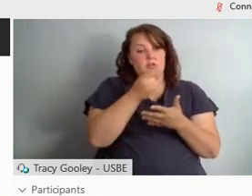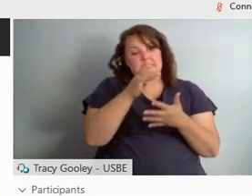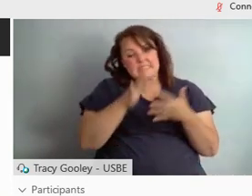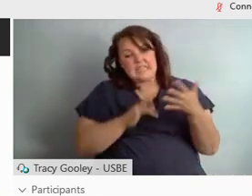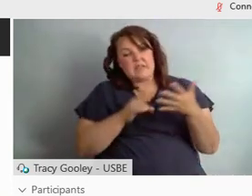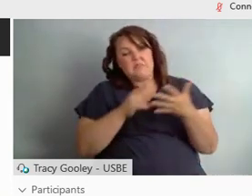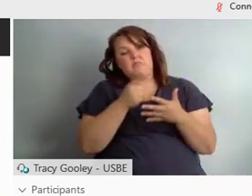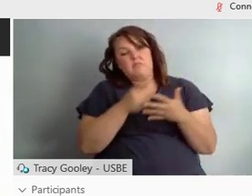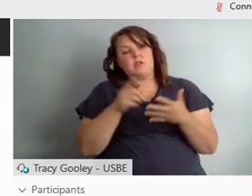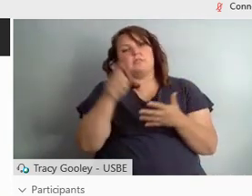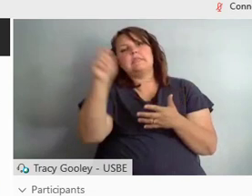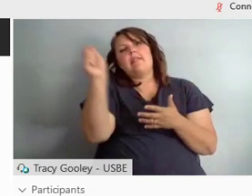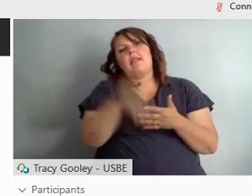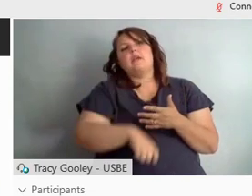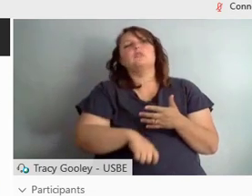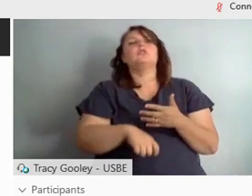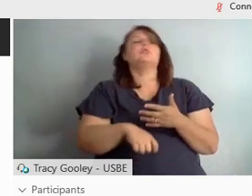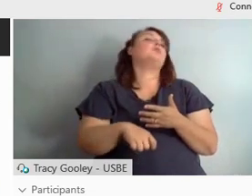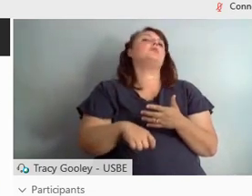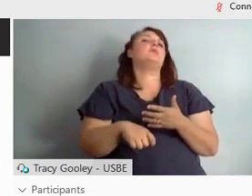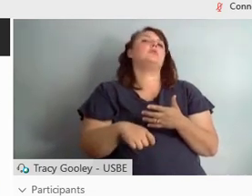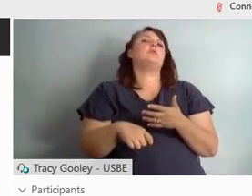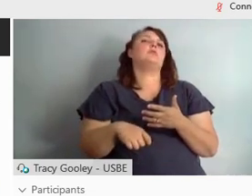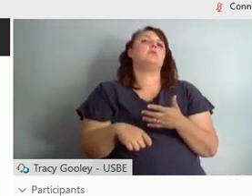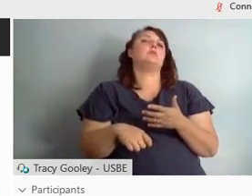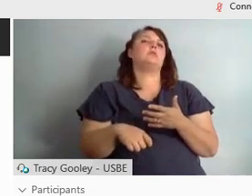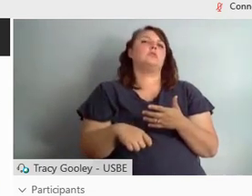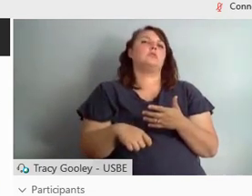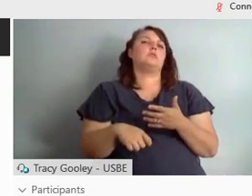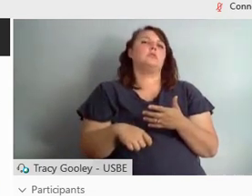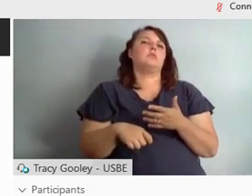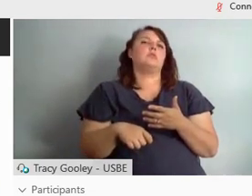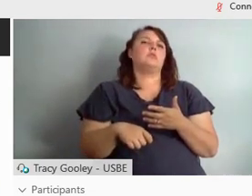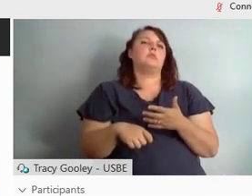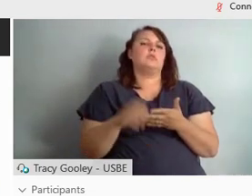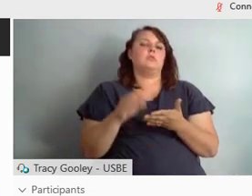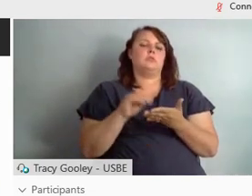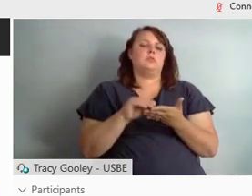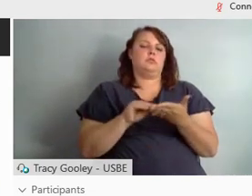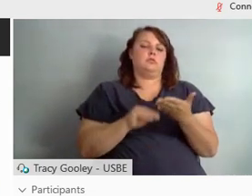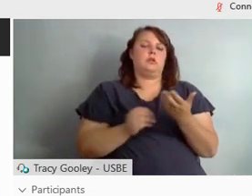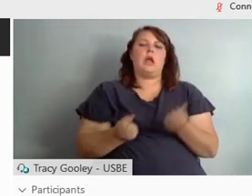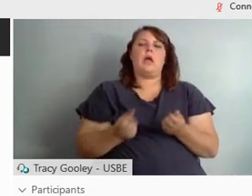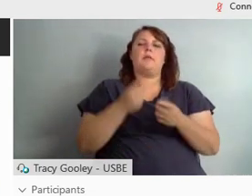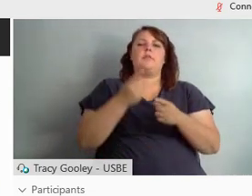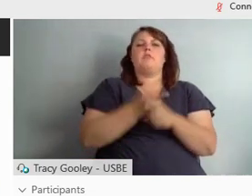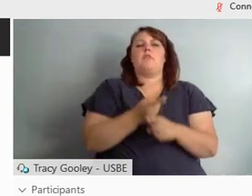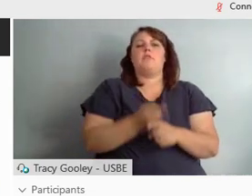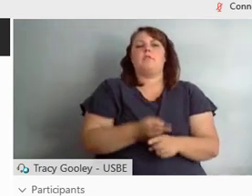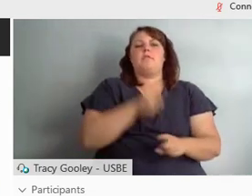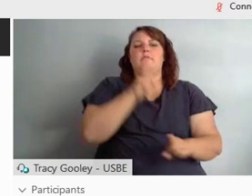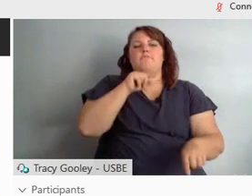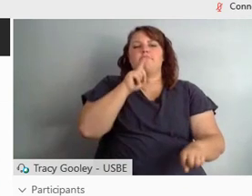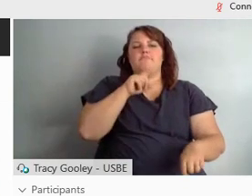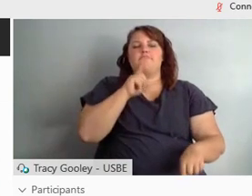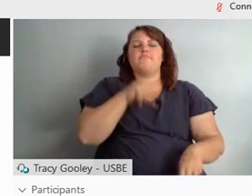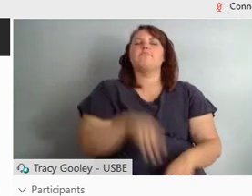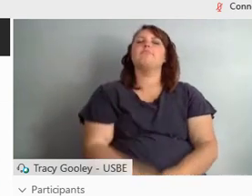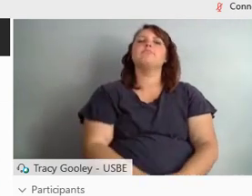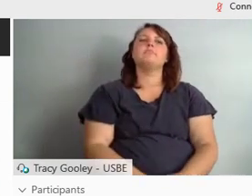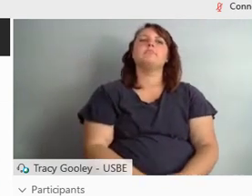skipped with a slash, and then record the correct number of responses on the scoring